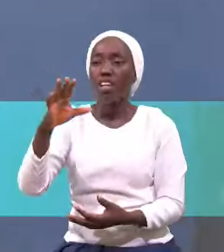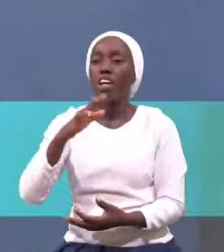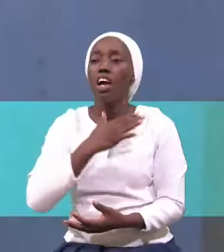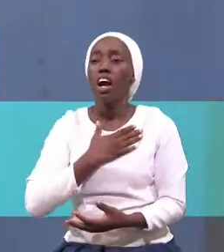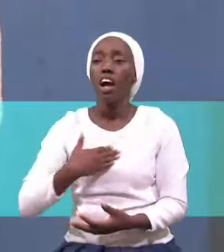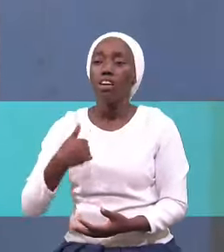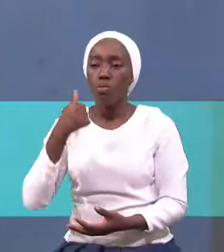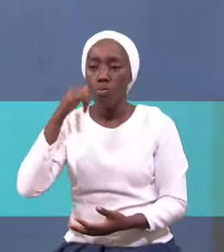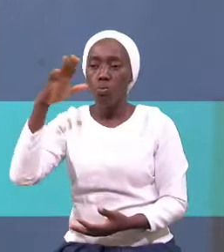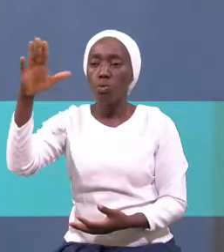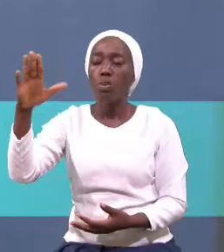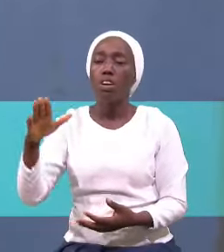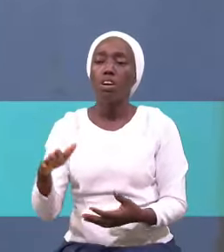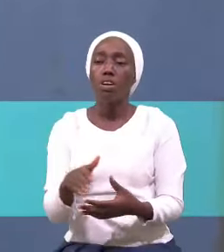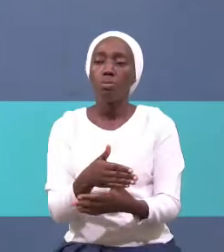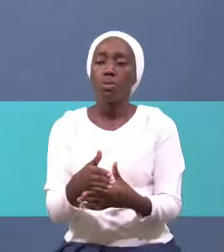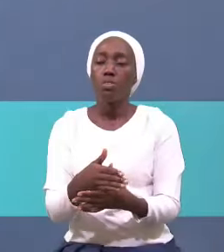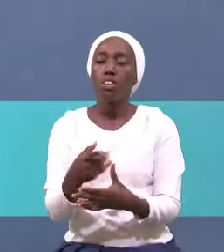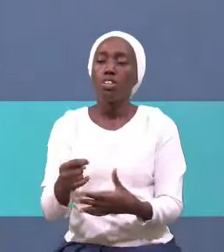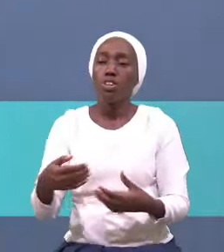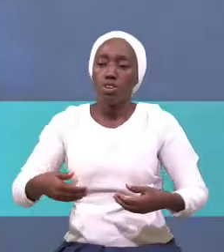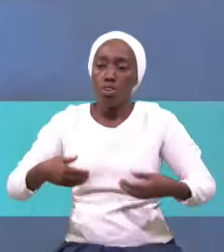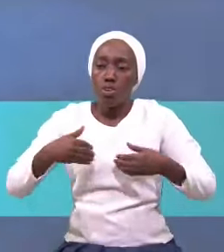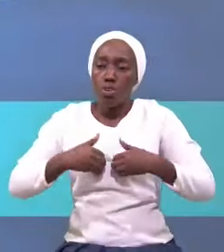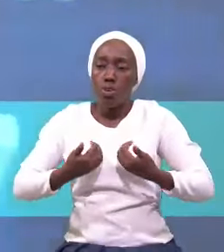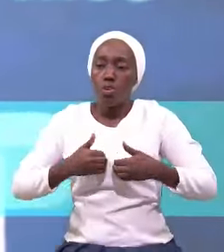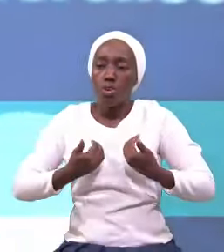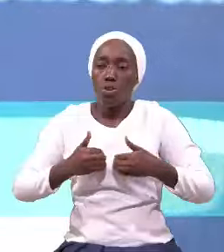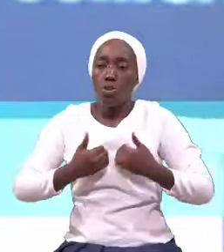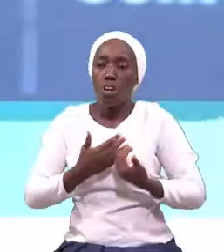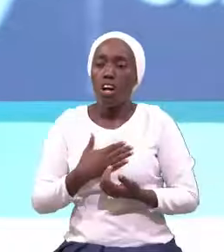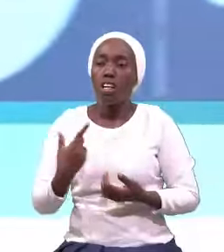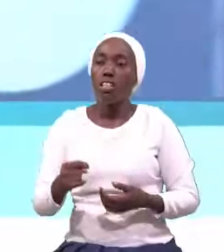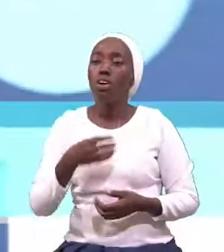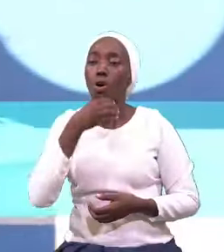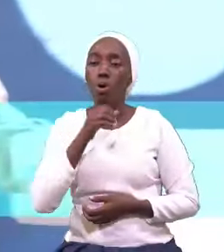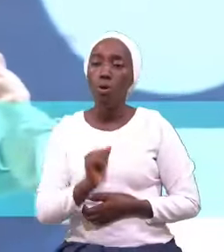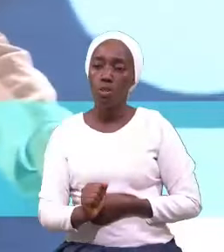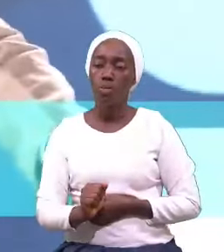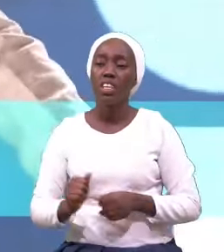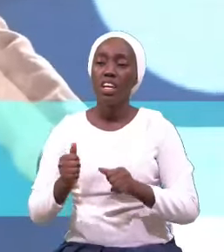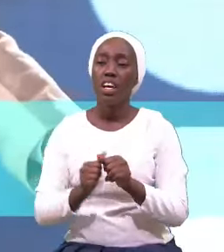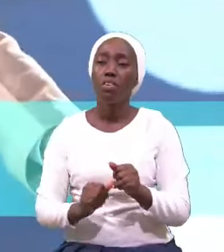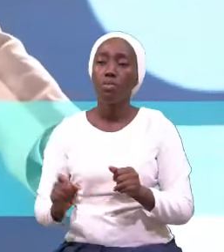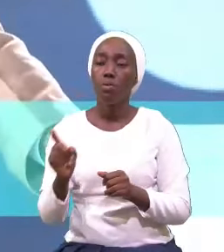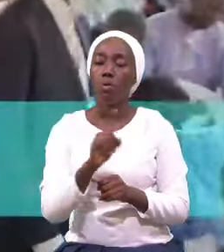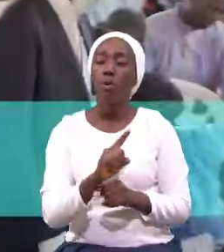between the young and the old. Everyone expecting will receive.